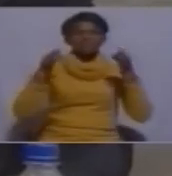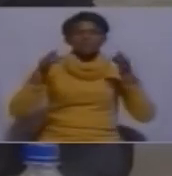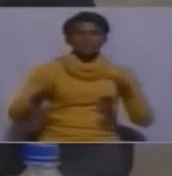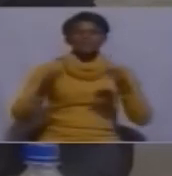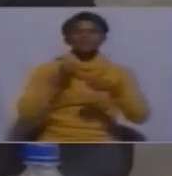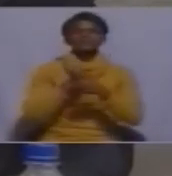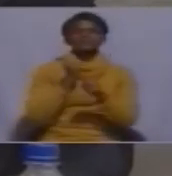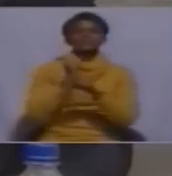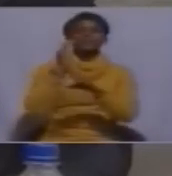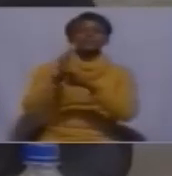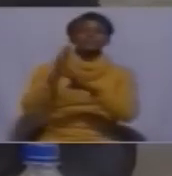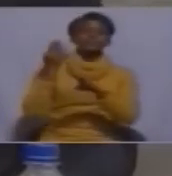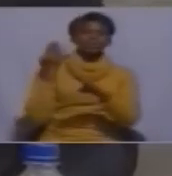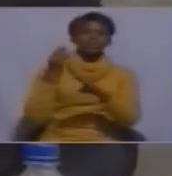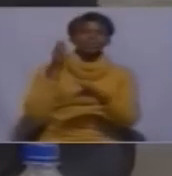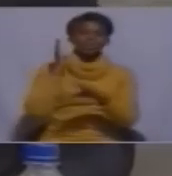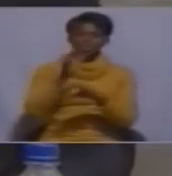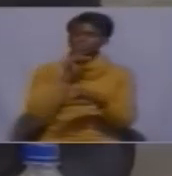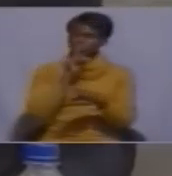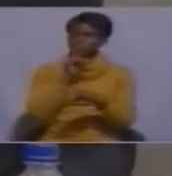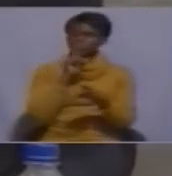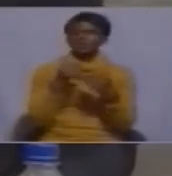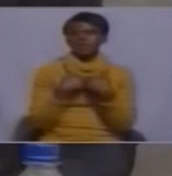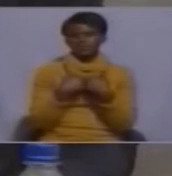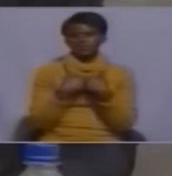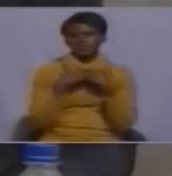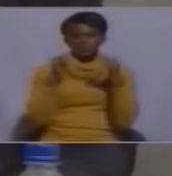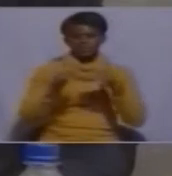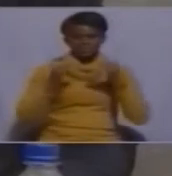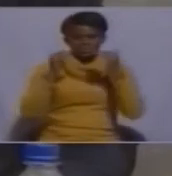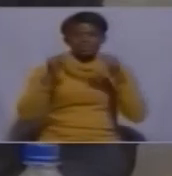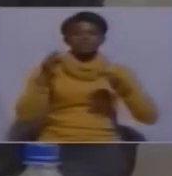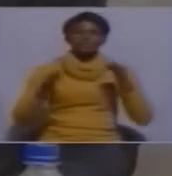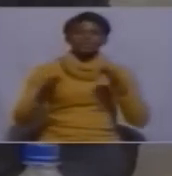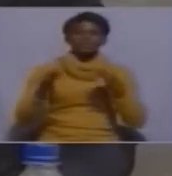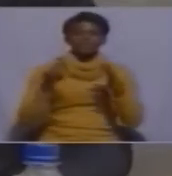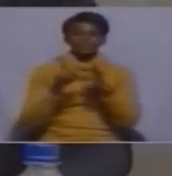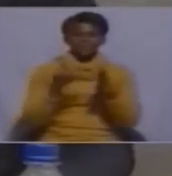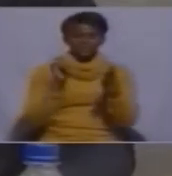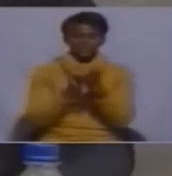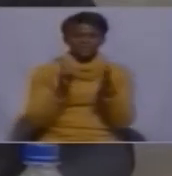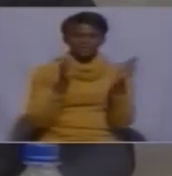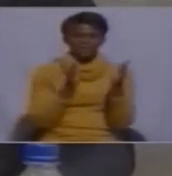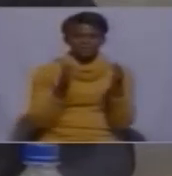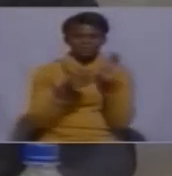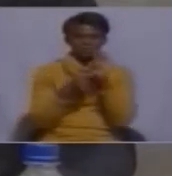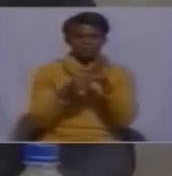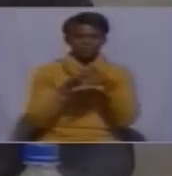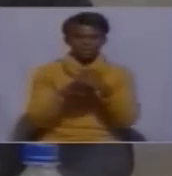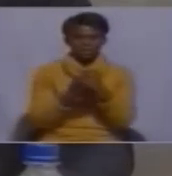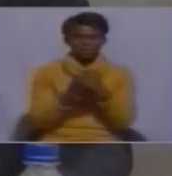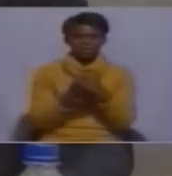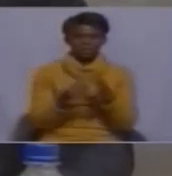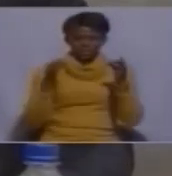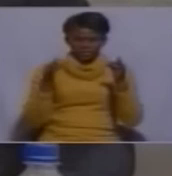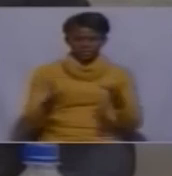on shall bind the Supreme Court. And by that, by implication, it means that the